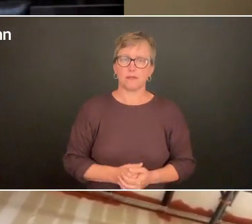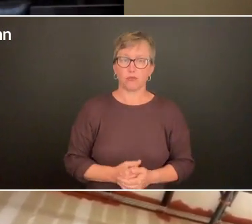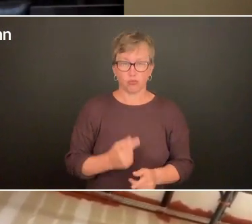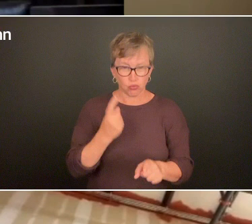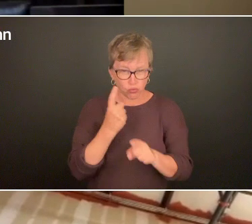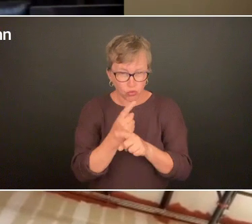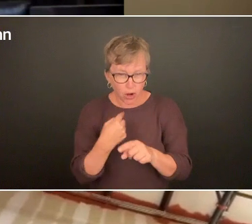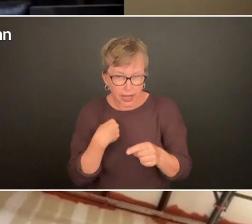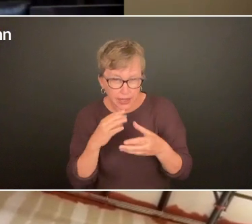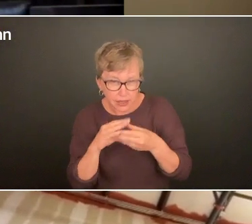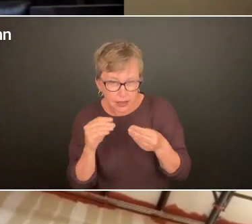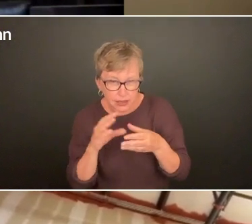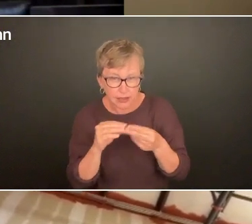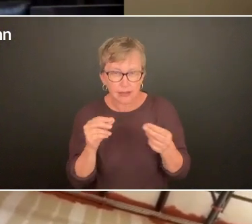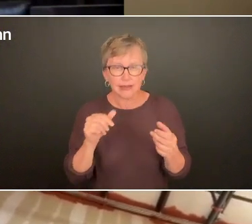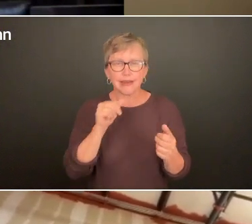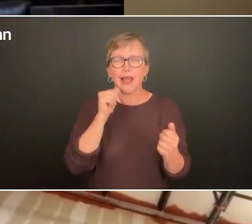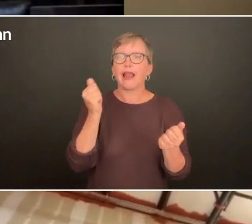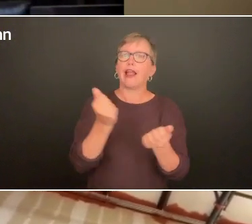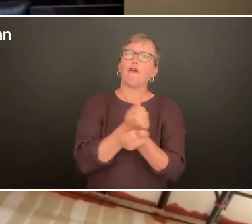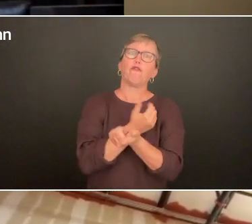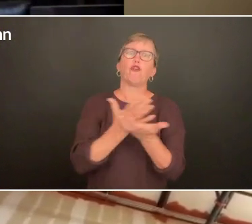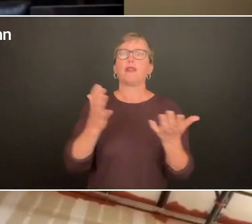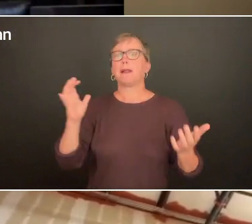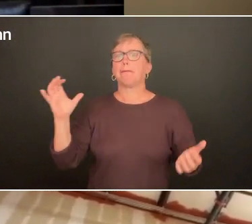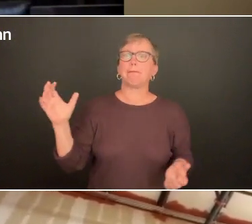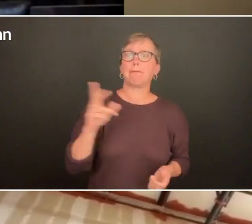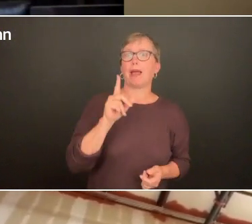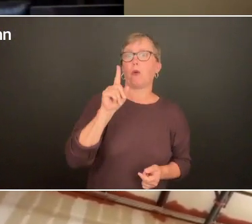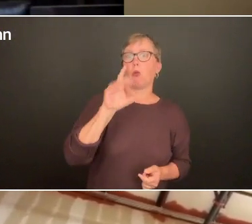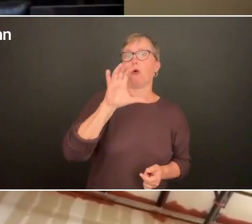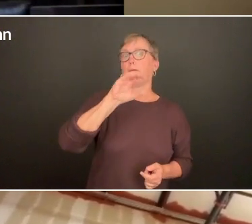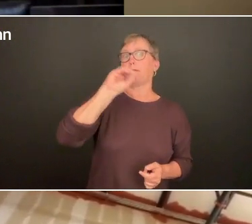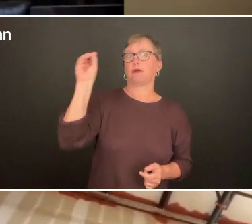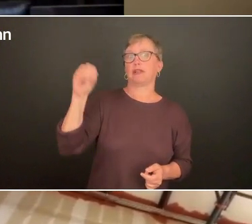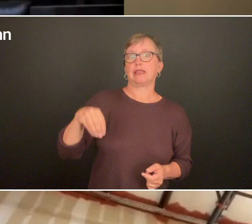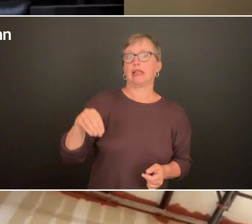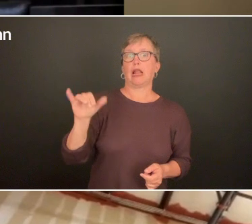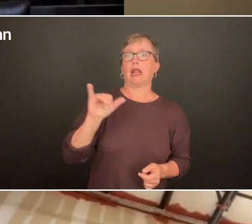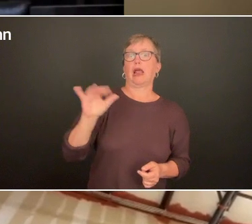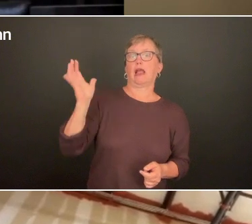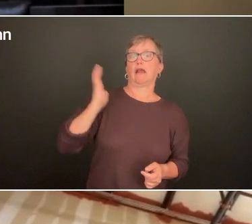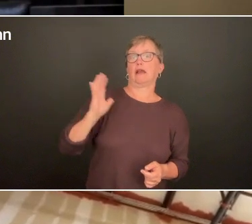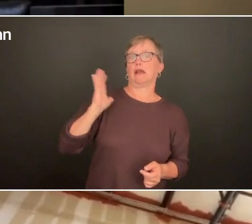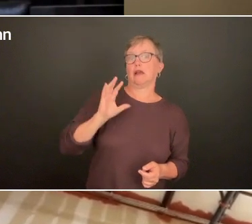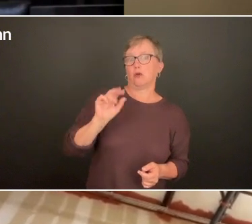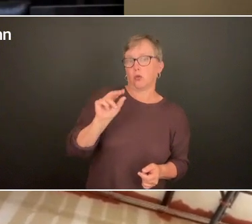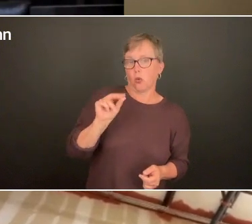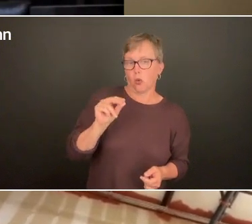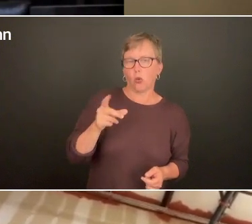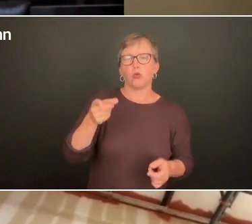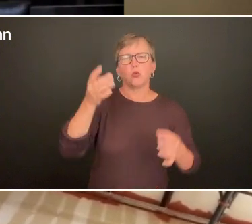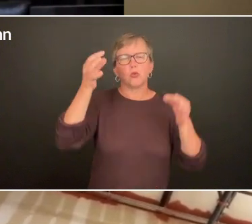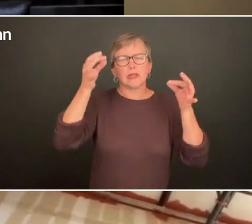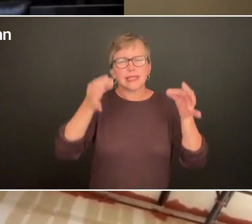maybe we can capitalize on some of those parts or many of those parts, but not all of the parts. Can I